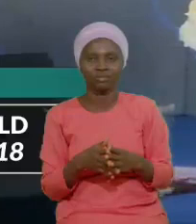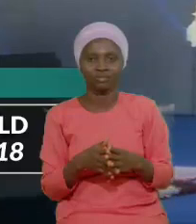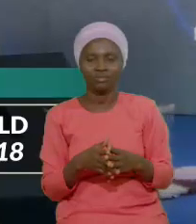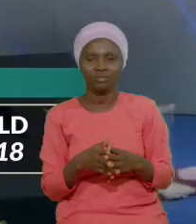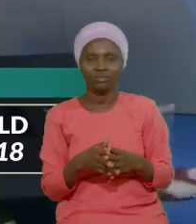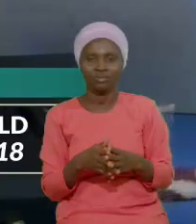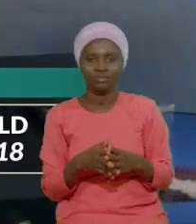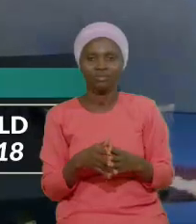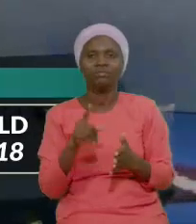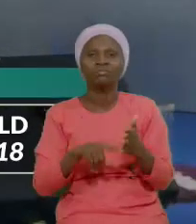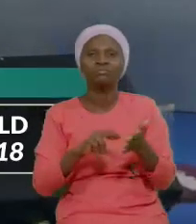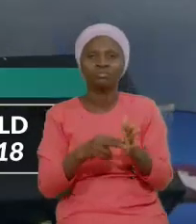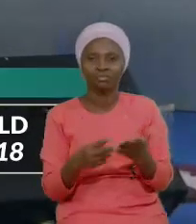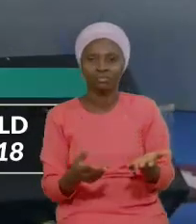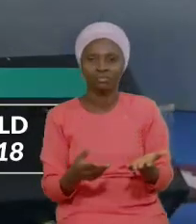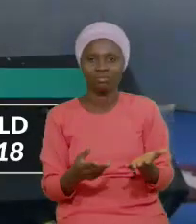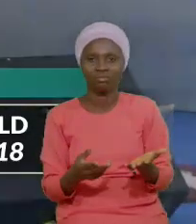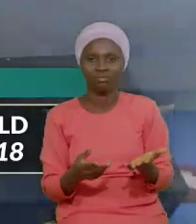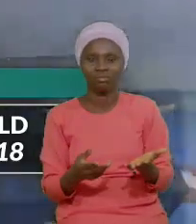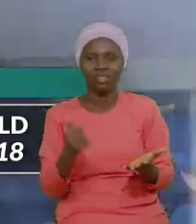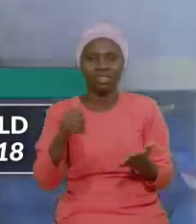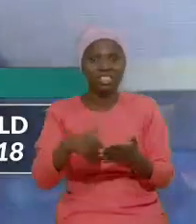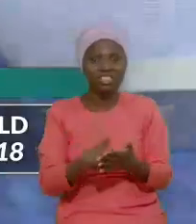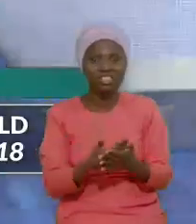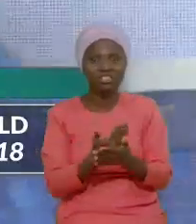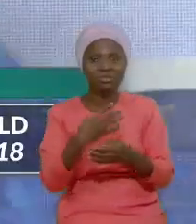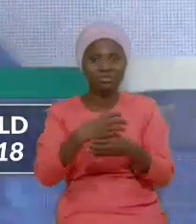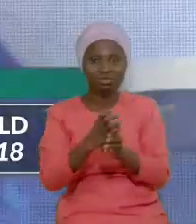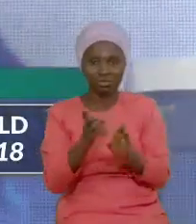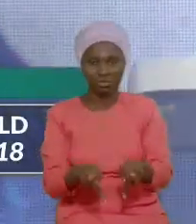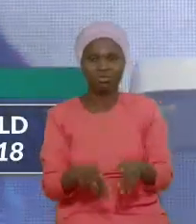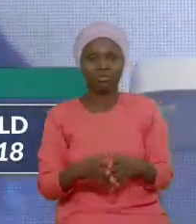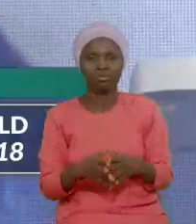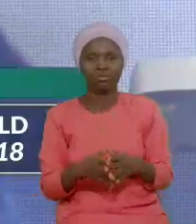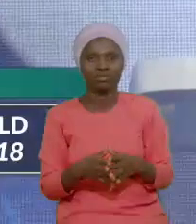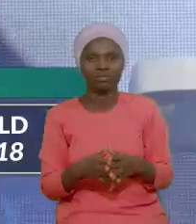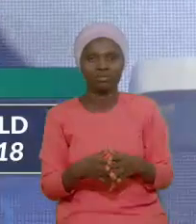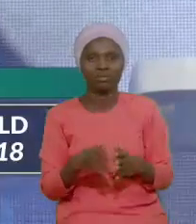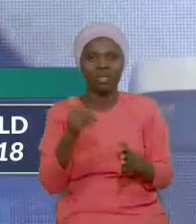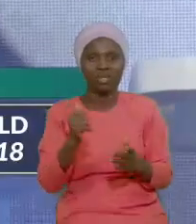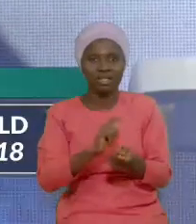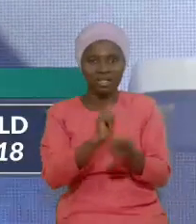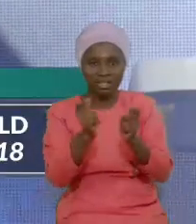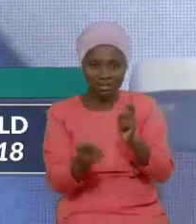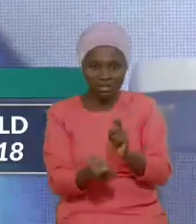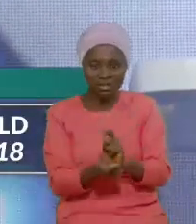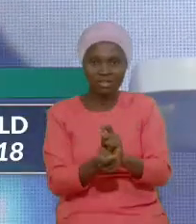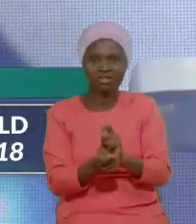What does that mean? A new creature. A changed